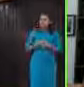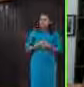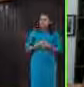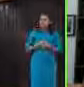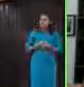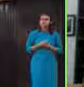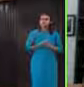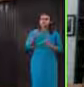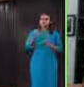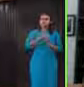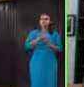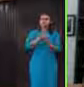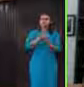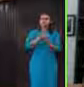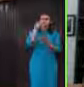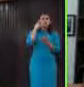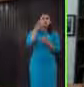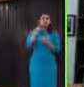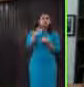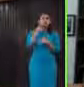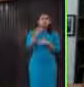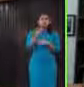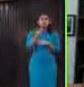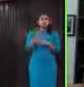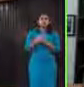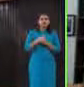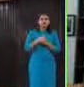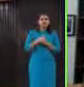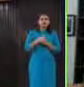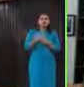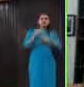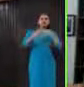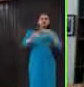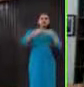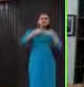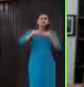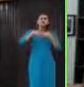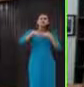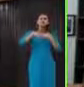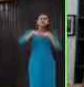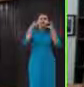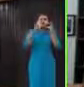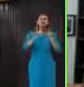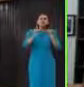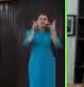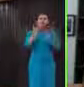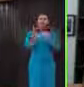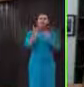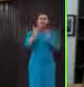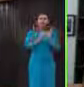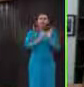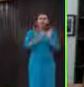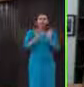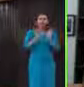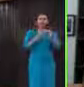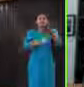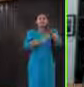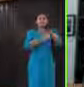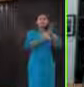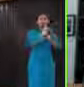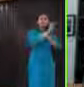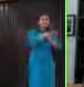the way in which you describe, the constant overriding through presidential orders